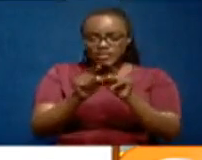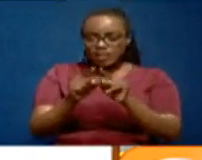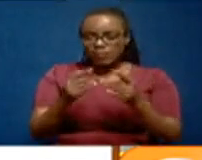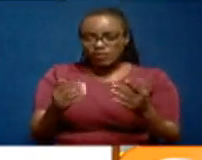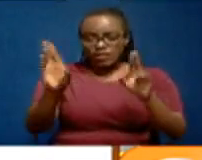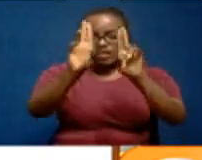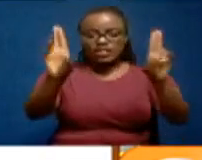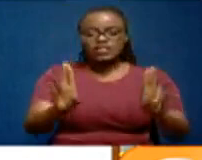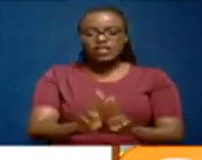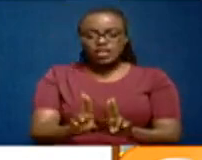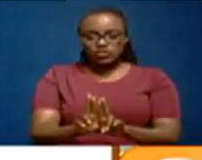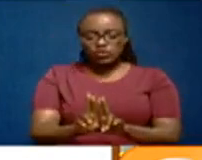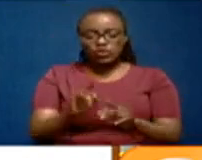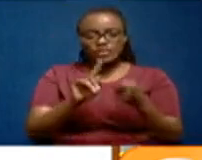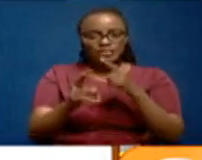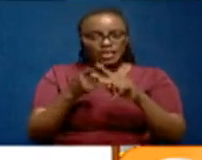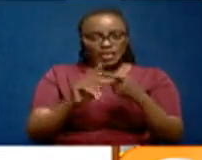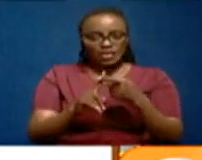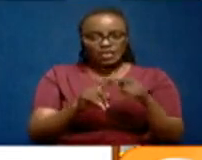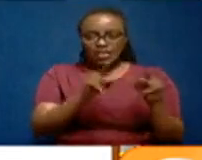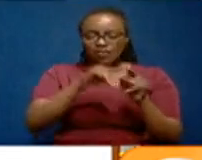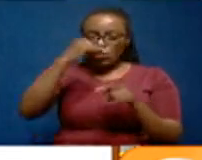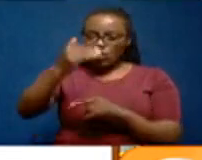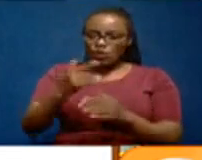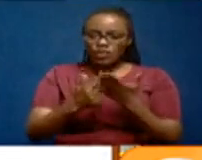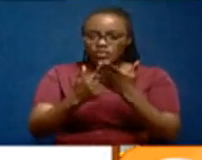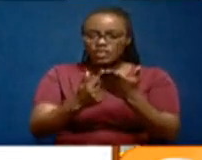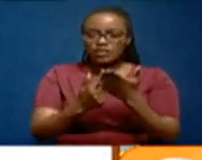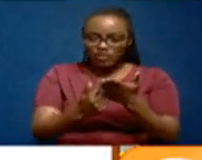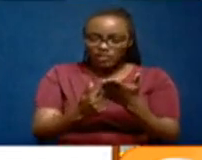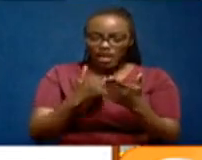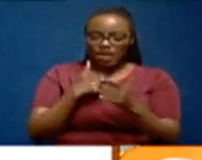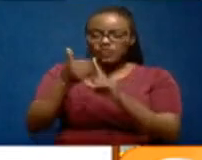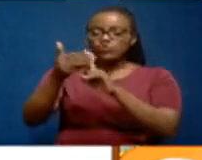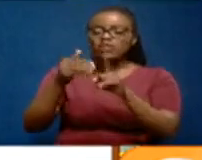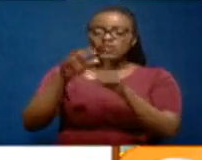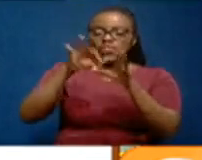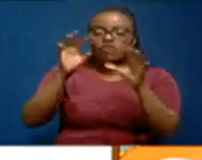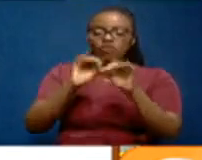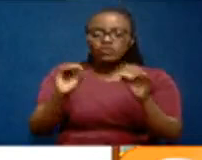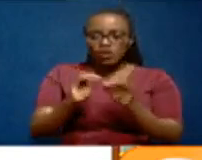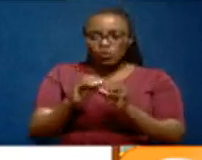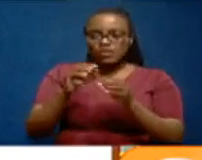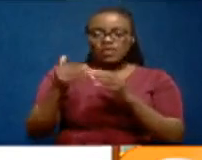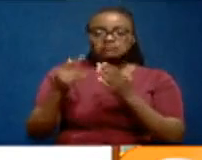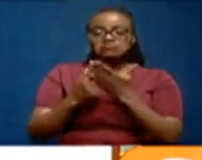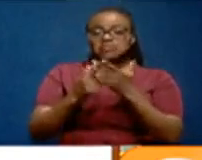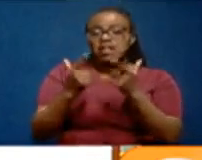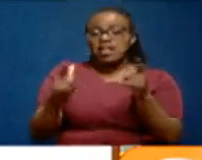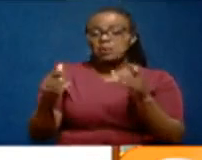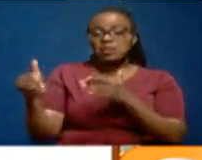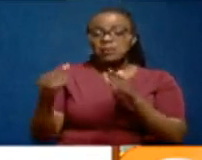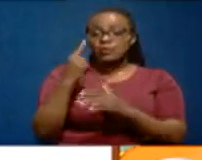in international standards, it is not always that the debate sways the voters. It is that the debate allows a chance to